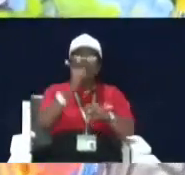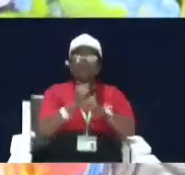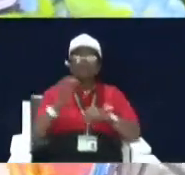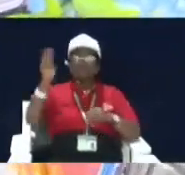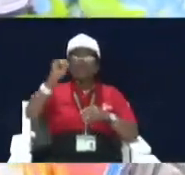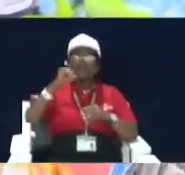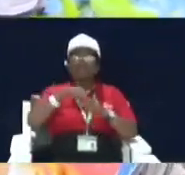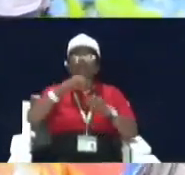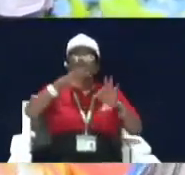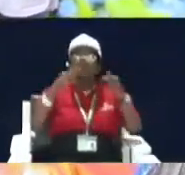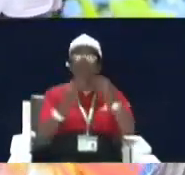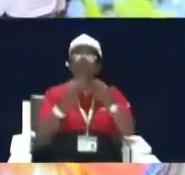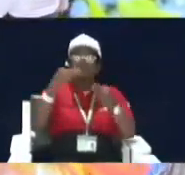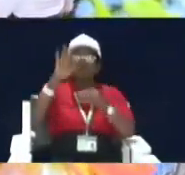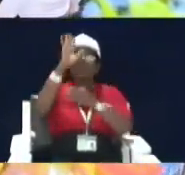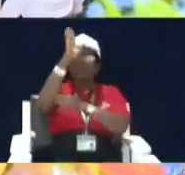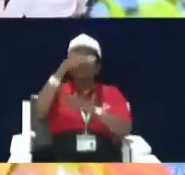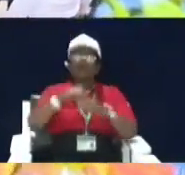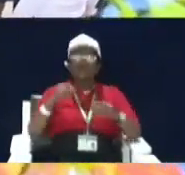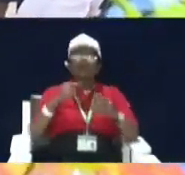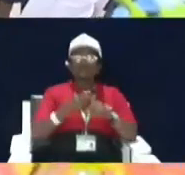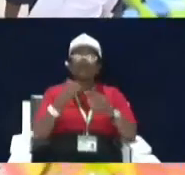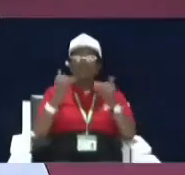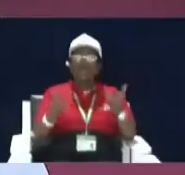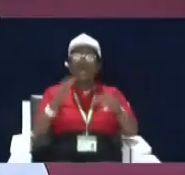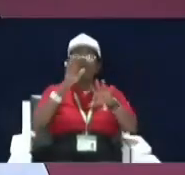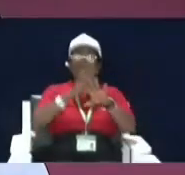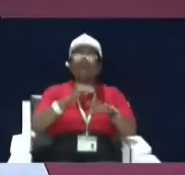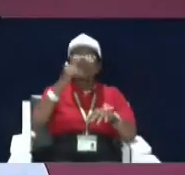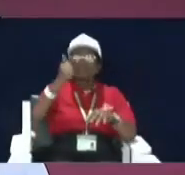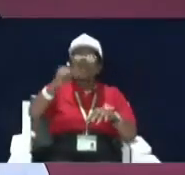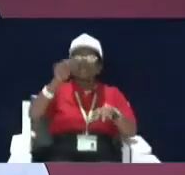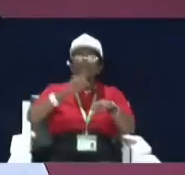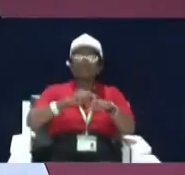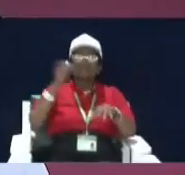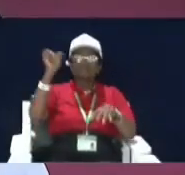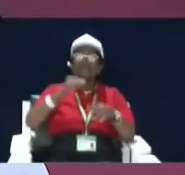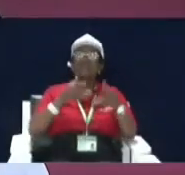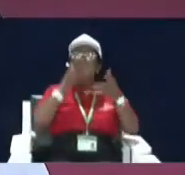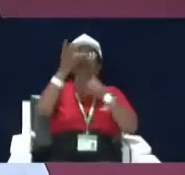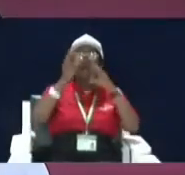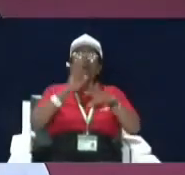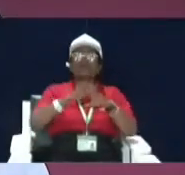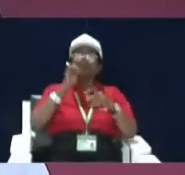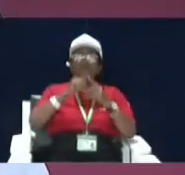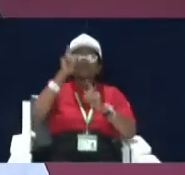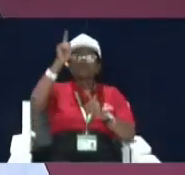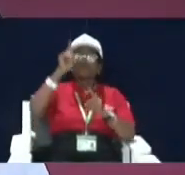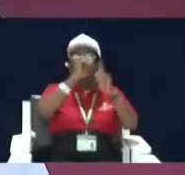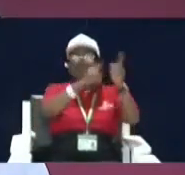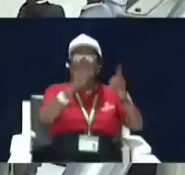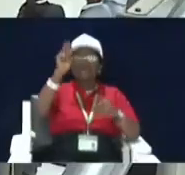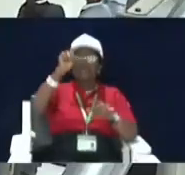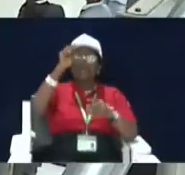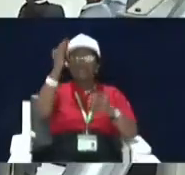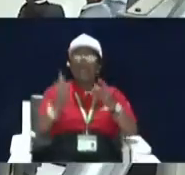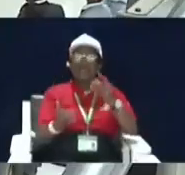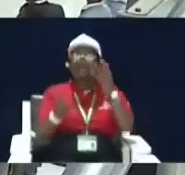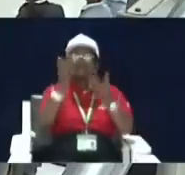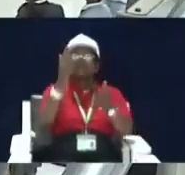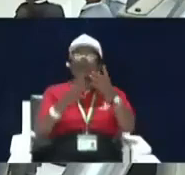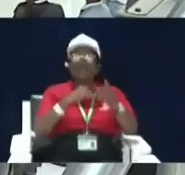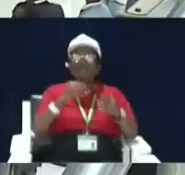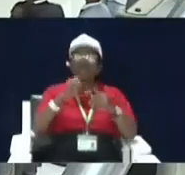of God. Amen. And from now on, anytime they cry unto you, answer them by fire. Amen.